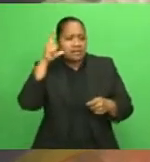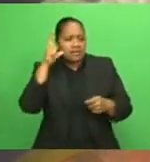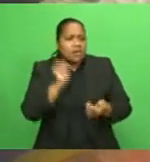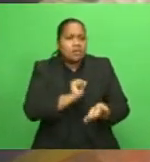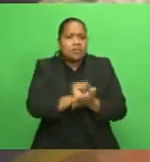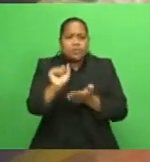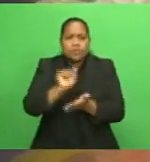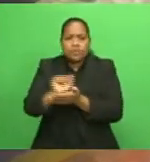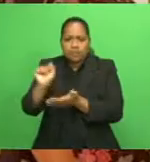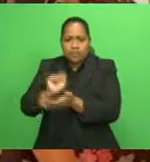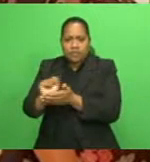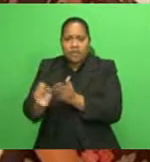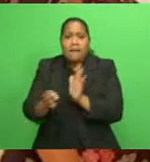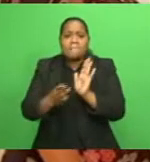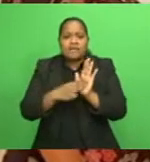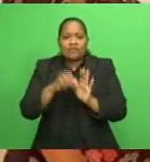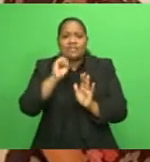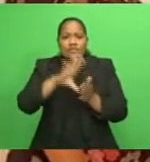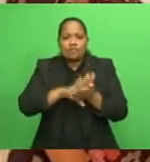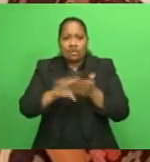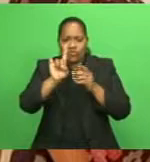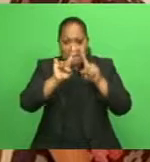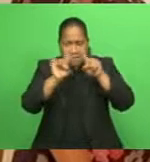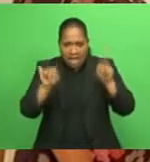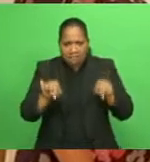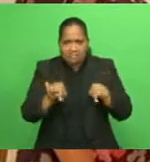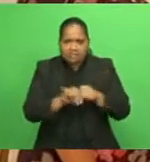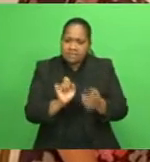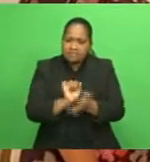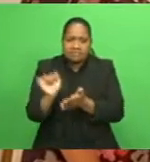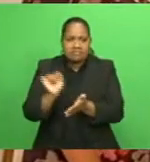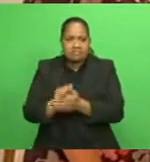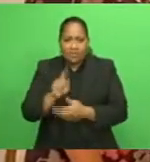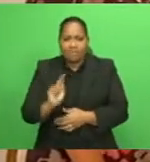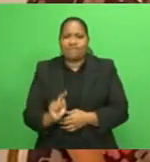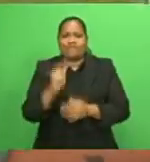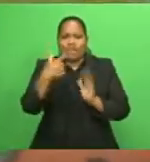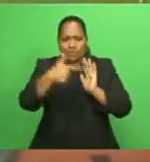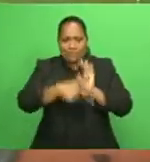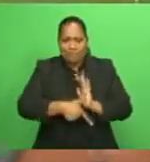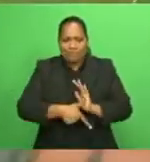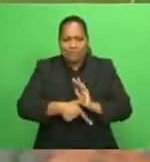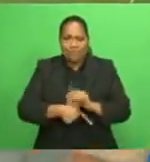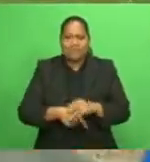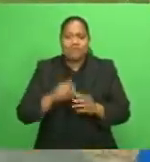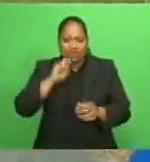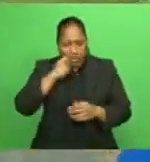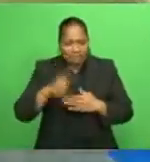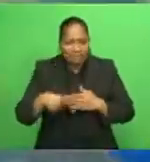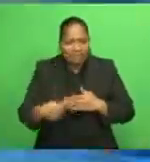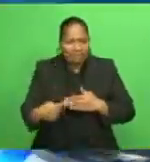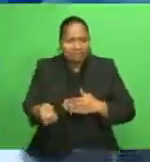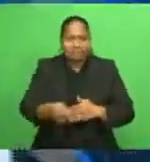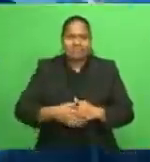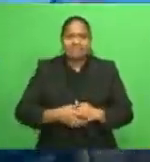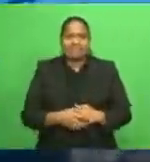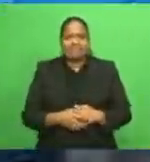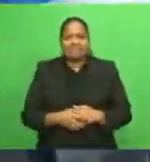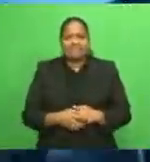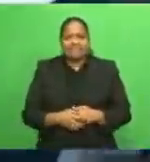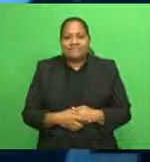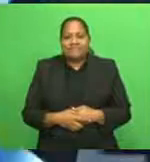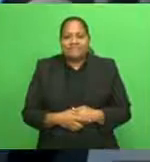pack. This was their first time, but certainly won't be the last. Apinisa Wangaruntovu, FBC News.